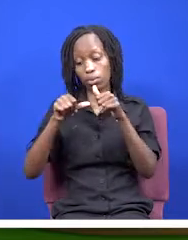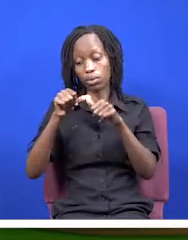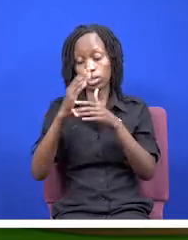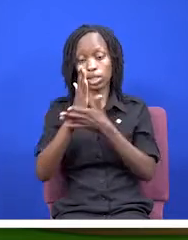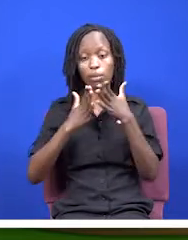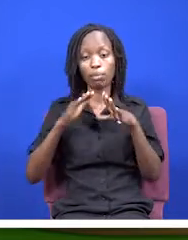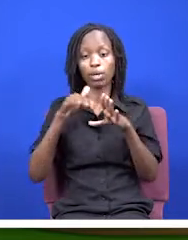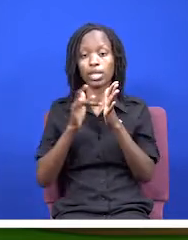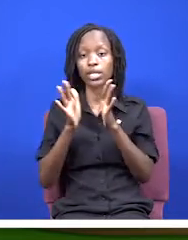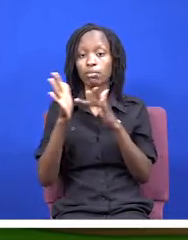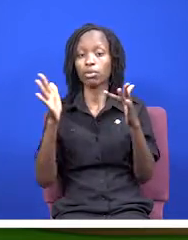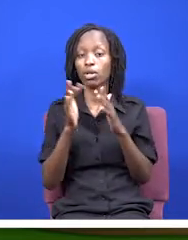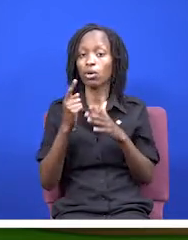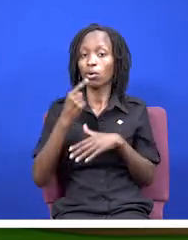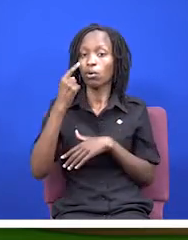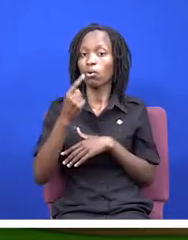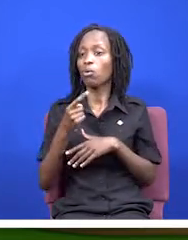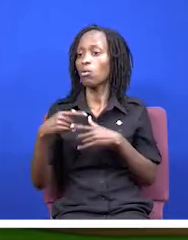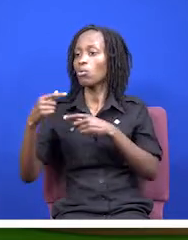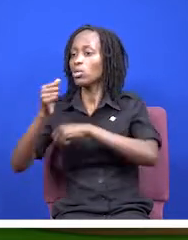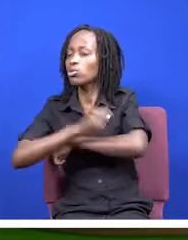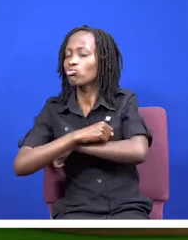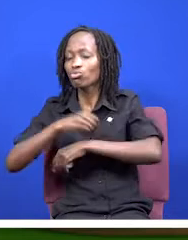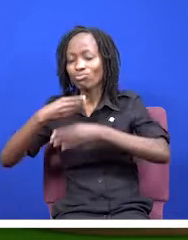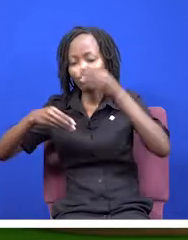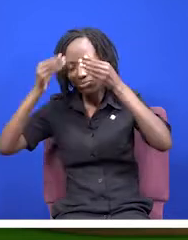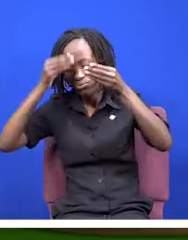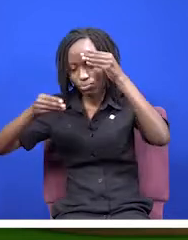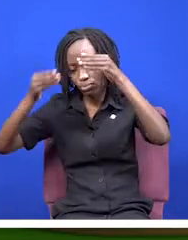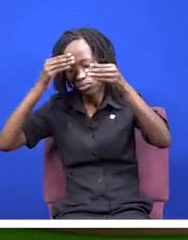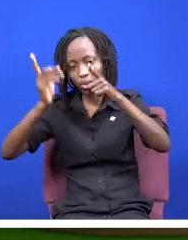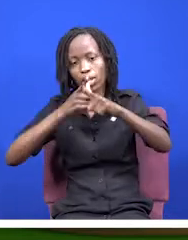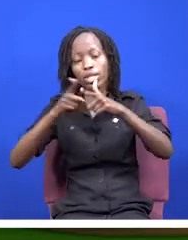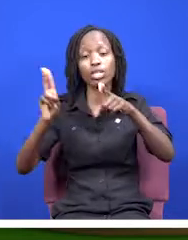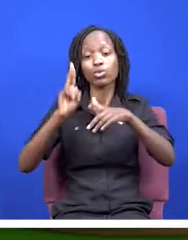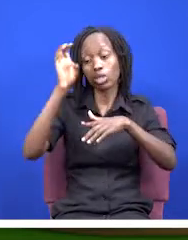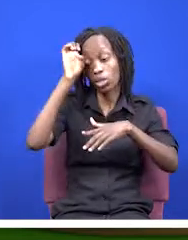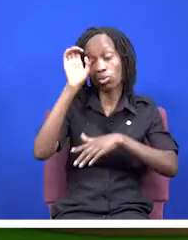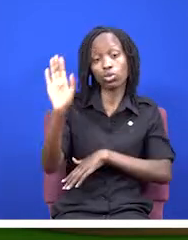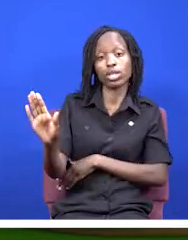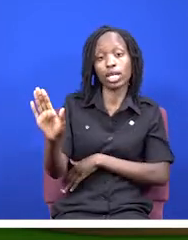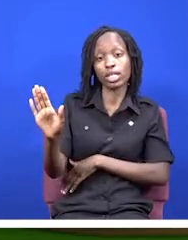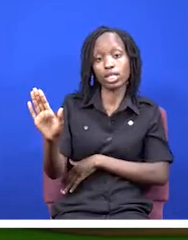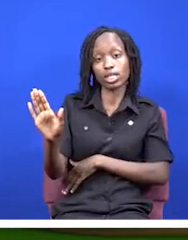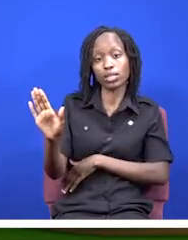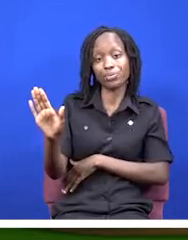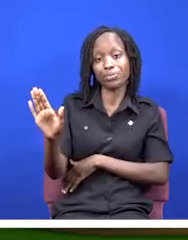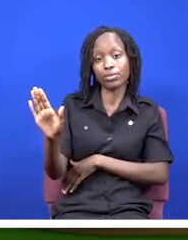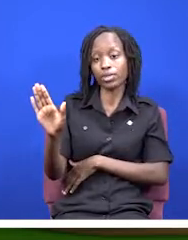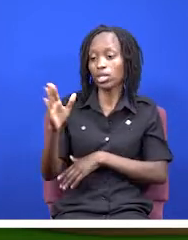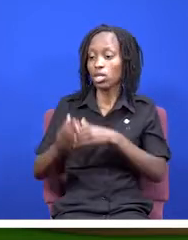some people in the Bible who went to school. They learned so many things and they used their education